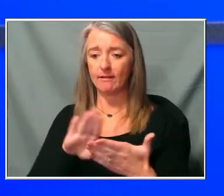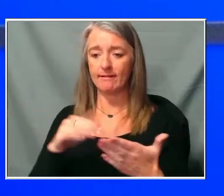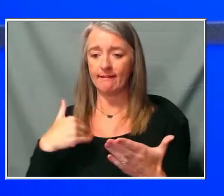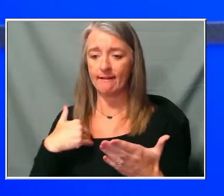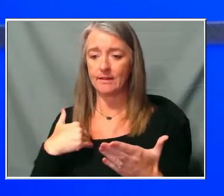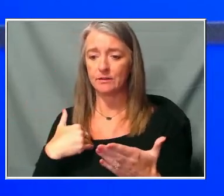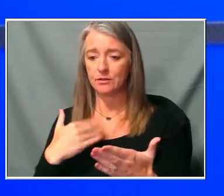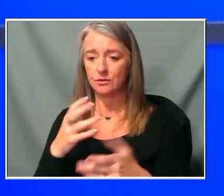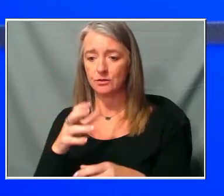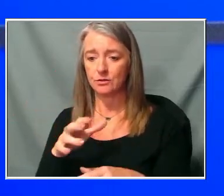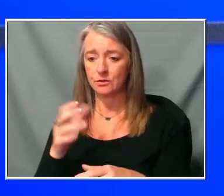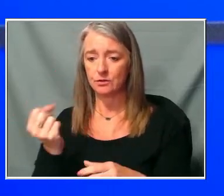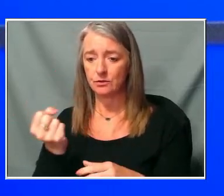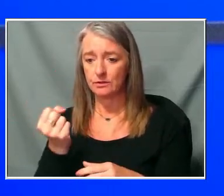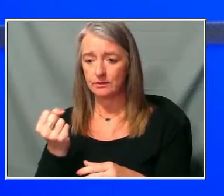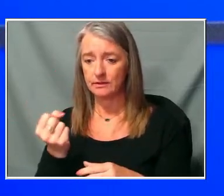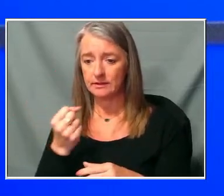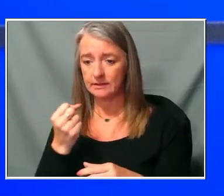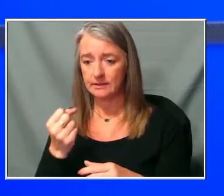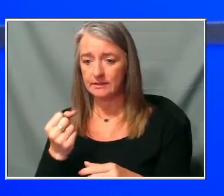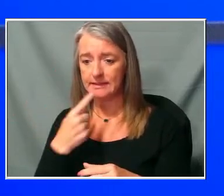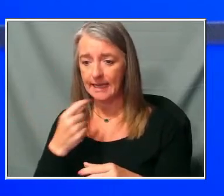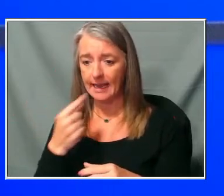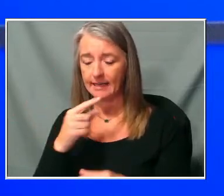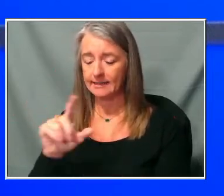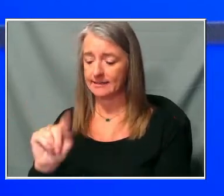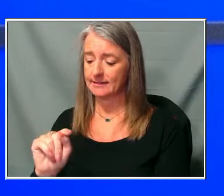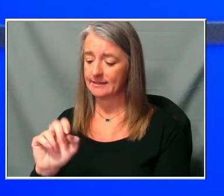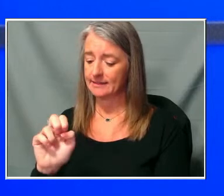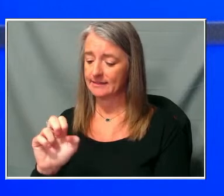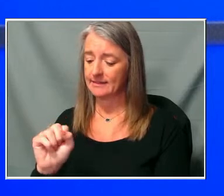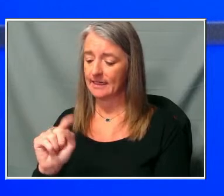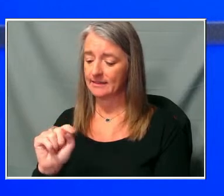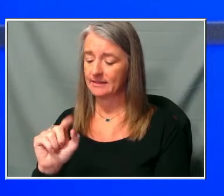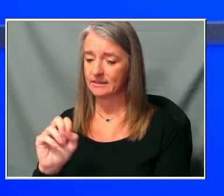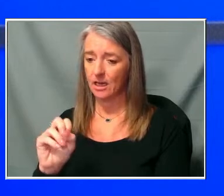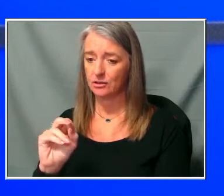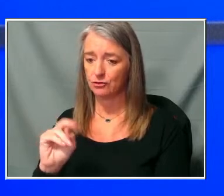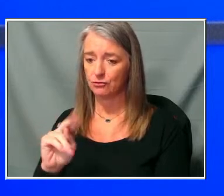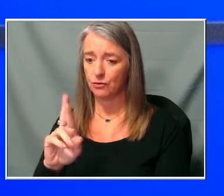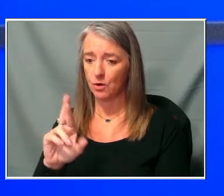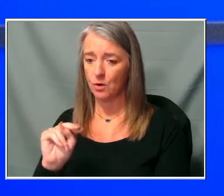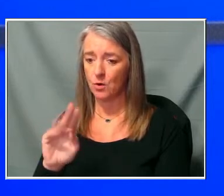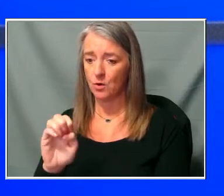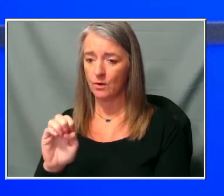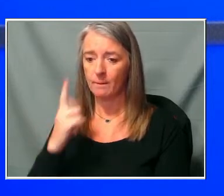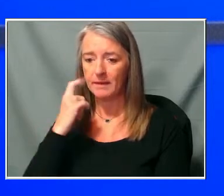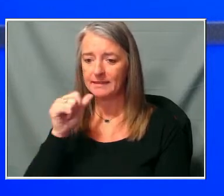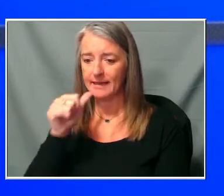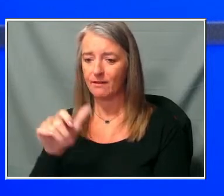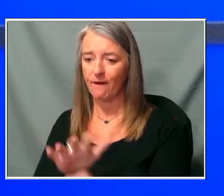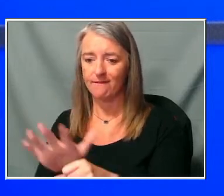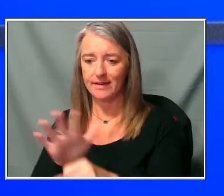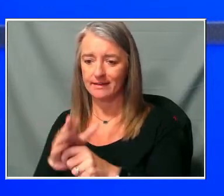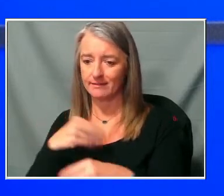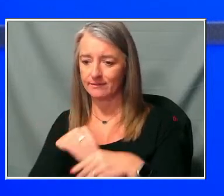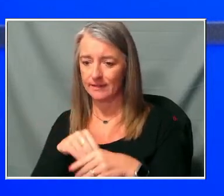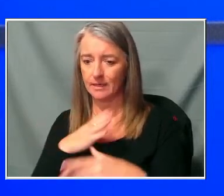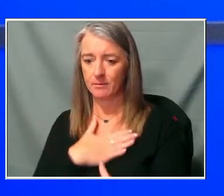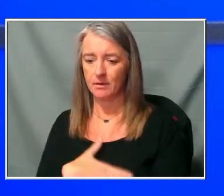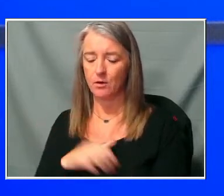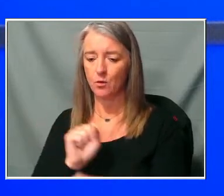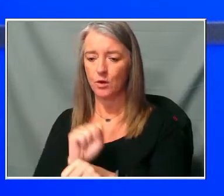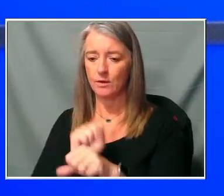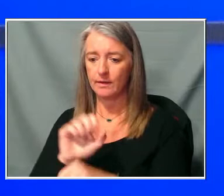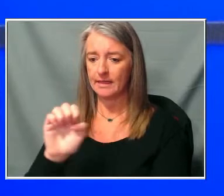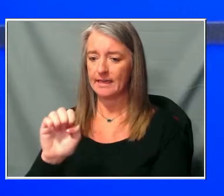and still take testosterone because I don't produce that necessary amount. I'm working with our endocrine team, and they